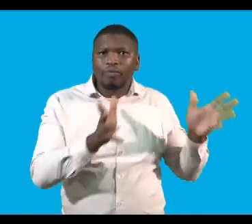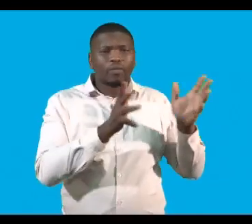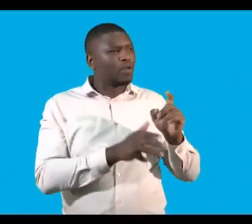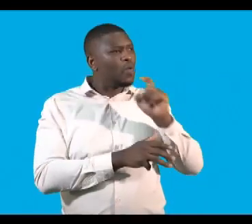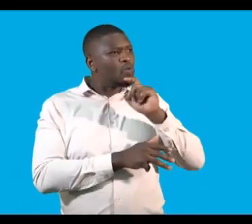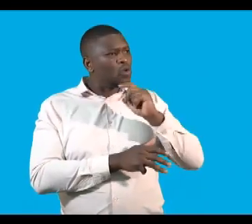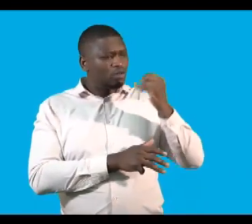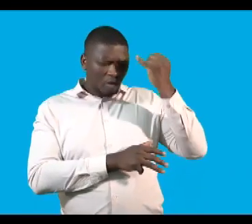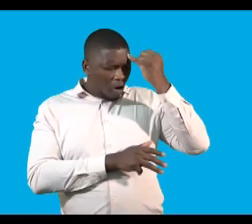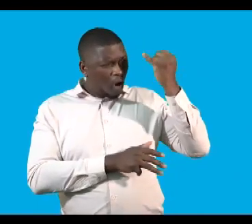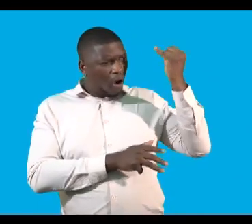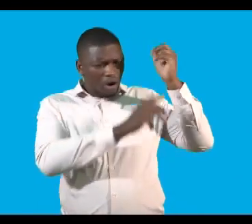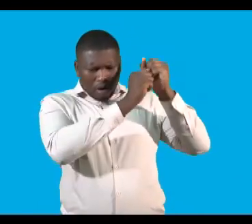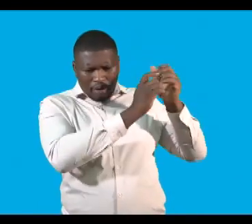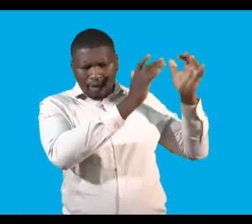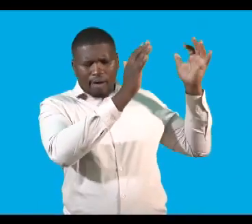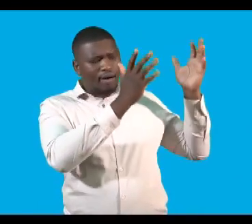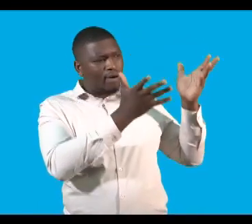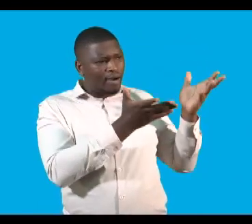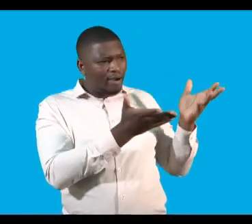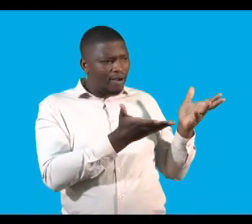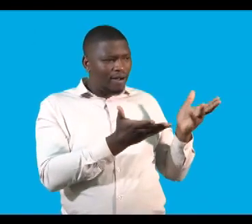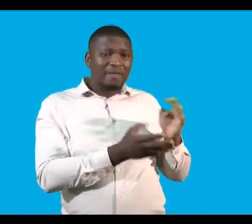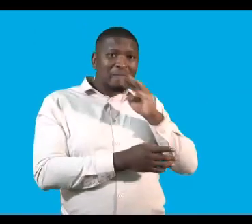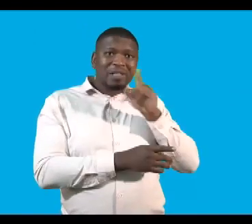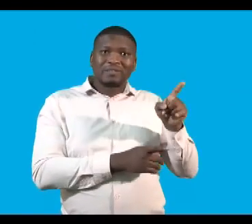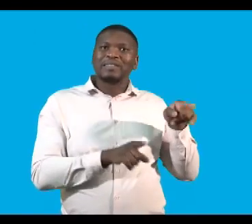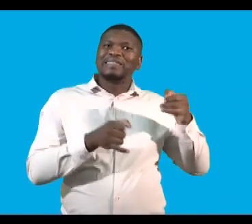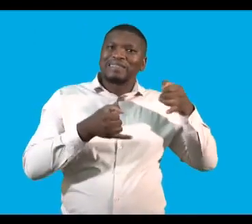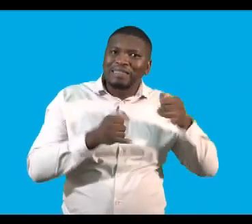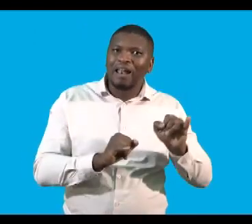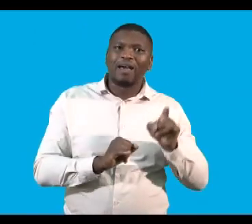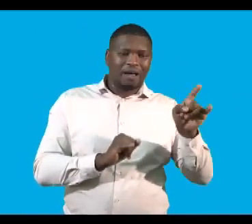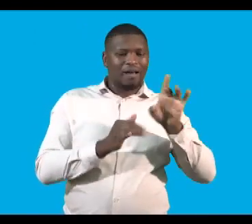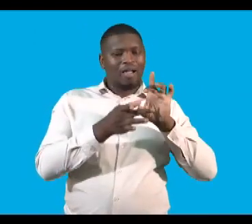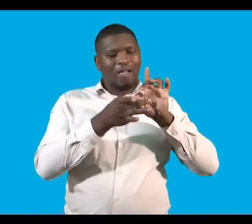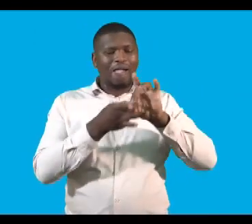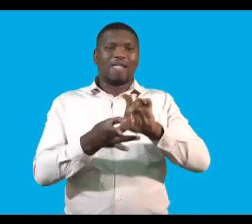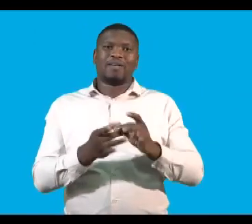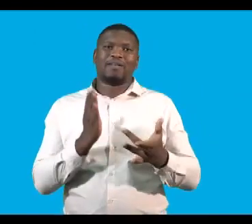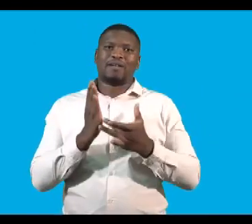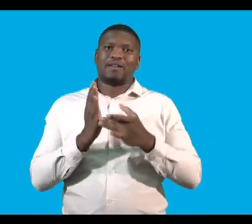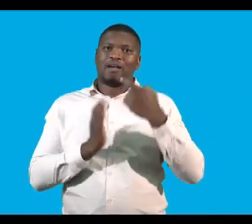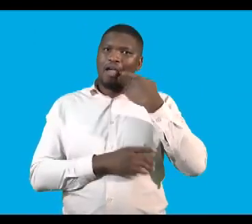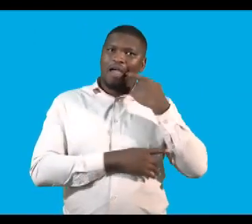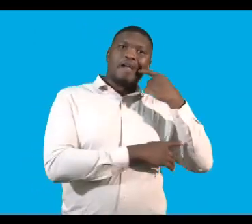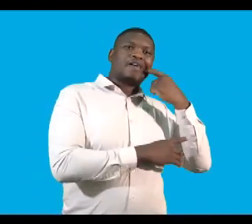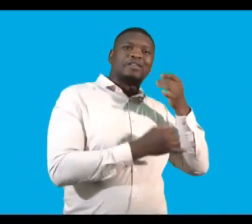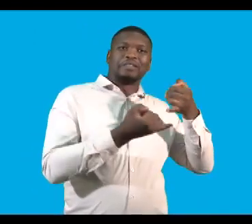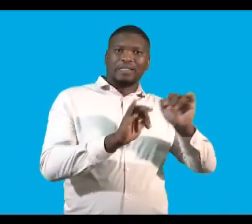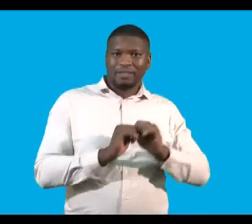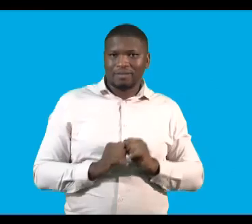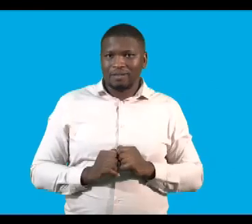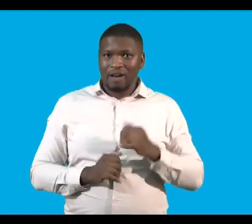ironically Thandi's imagination is being used to cope with her technology addiction. She imagines playing a game on